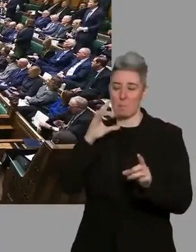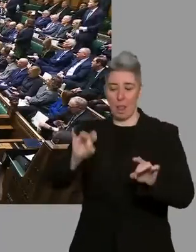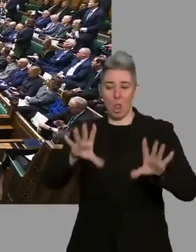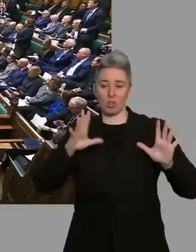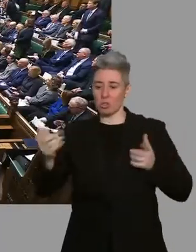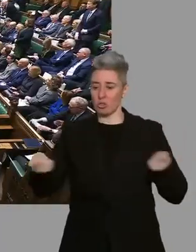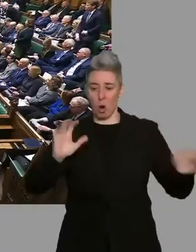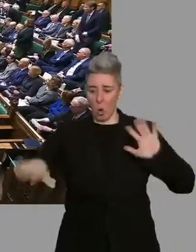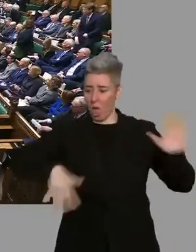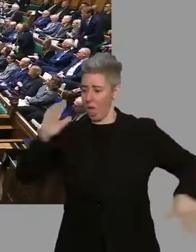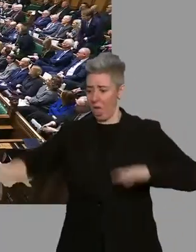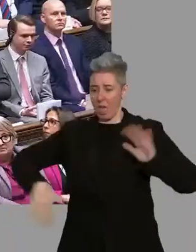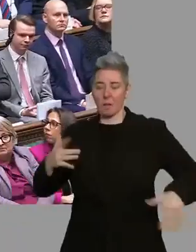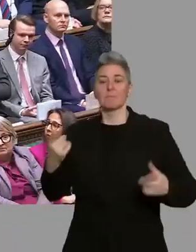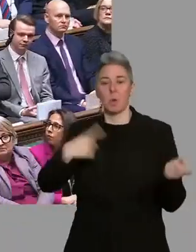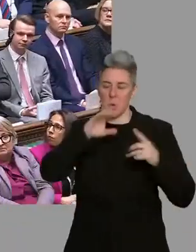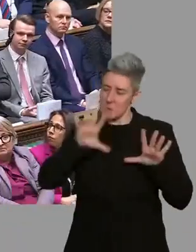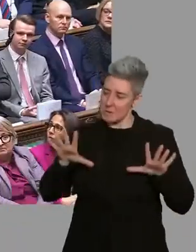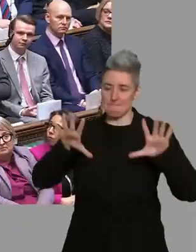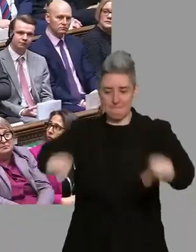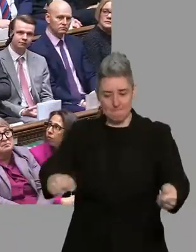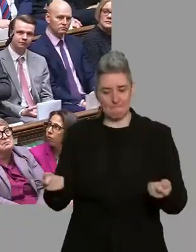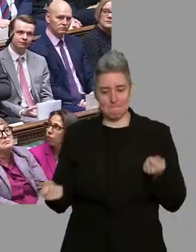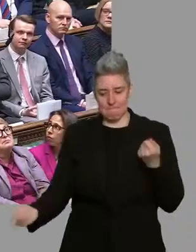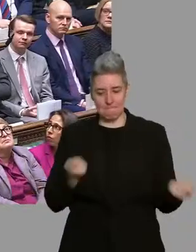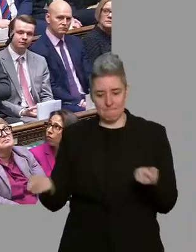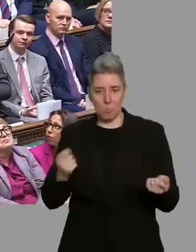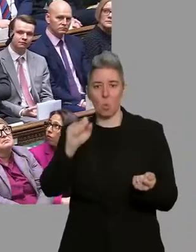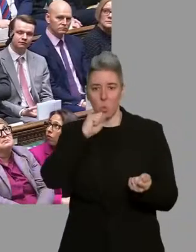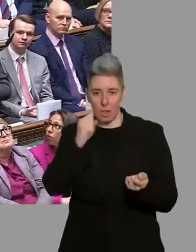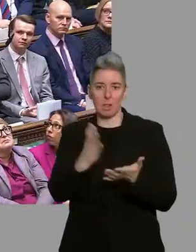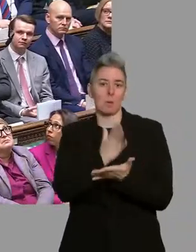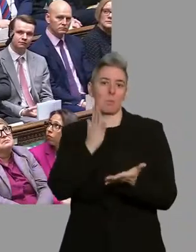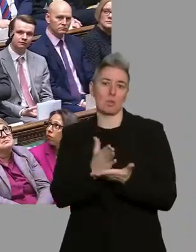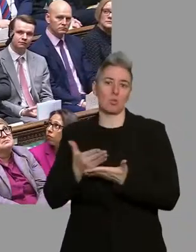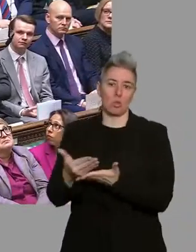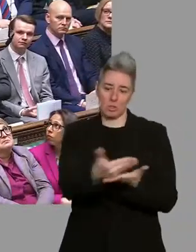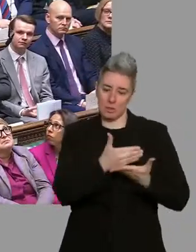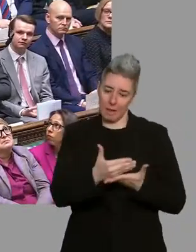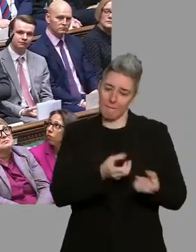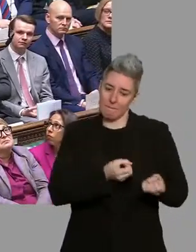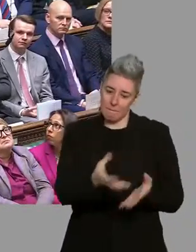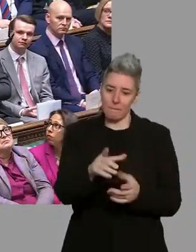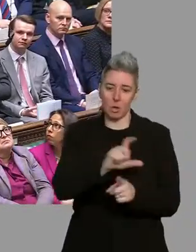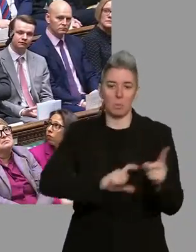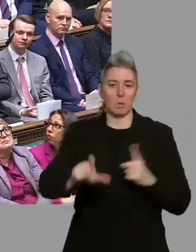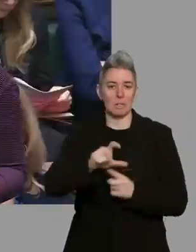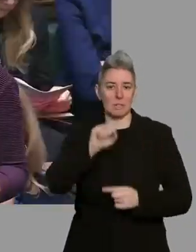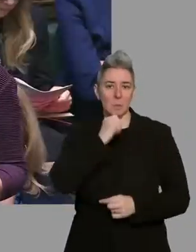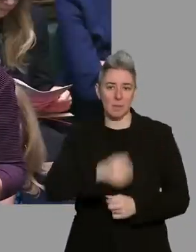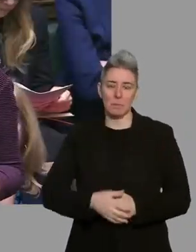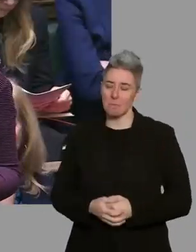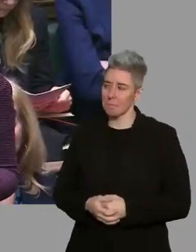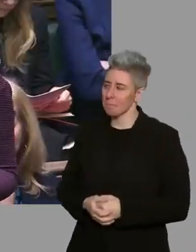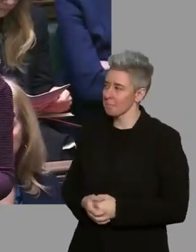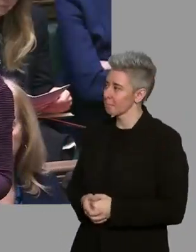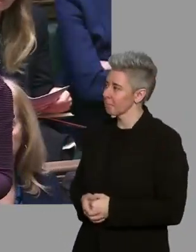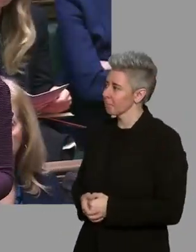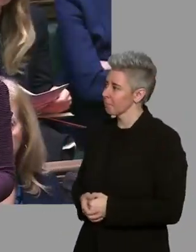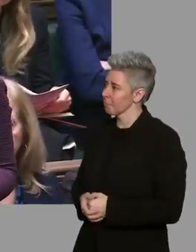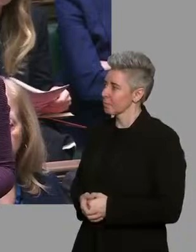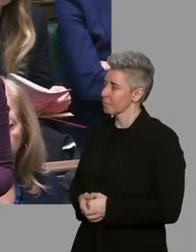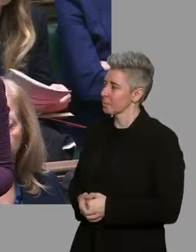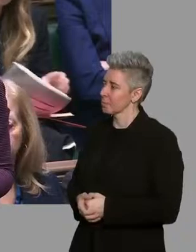Thank you, Mr. Speaker. My constituent Dipak first opened the doors to his pharmacy in 1991, and he's been serving the